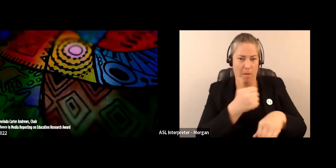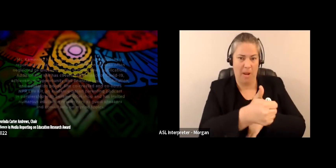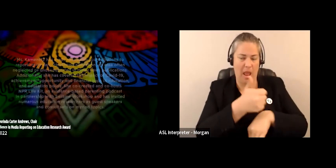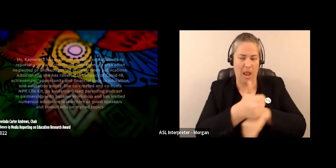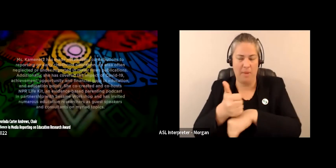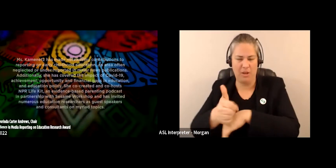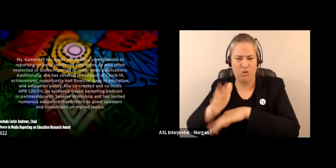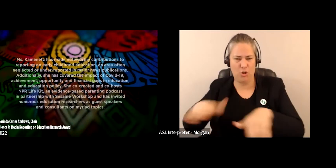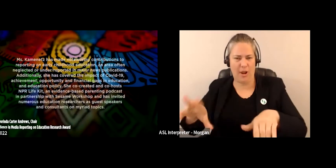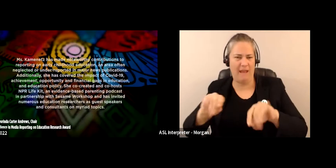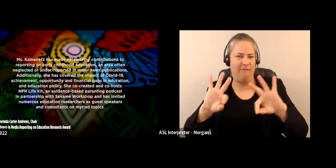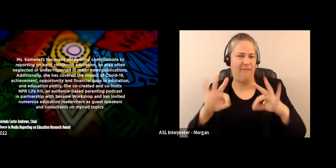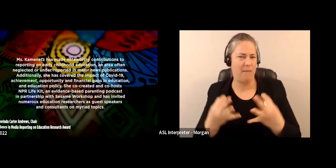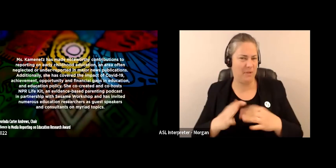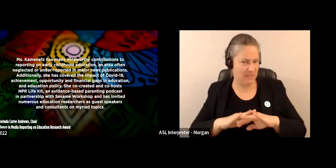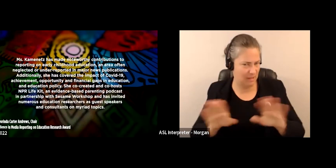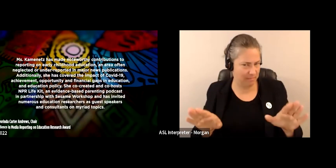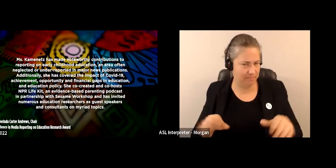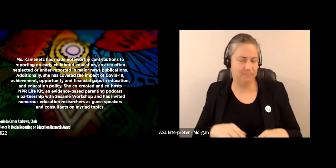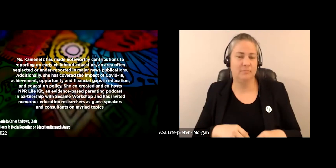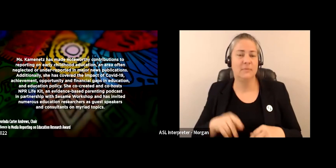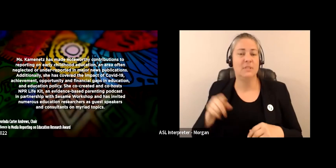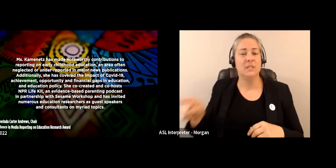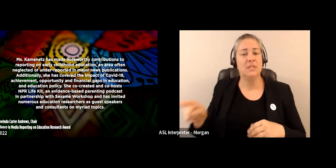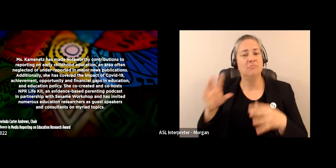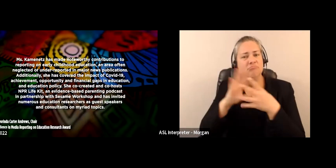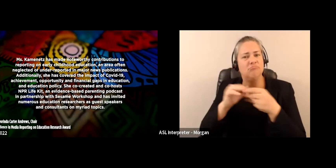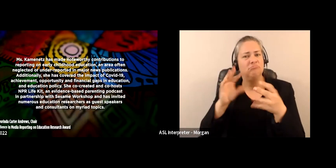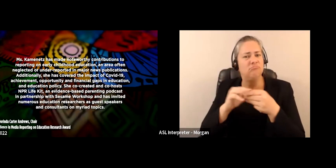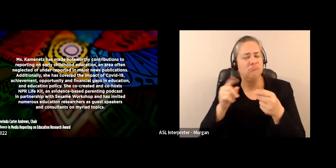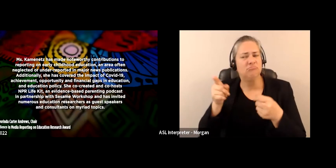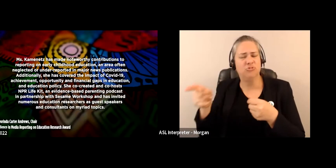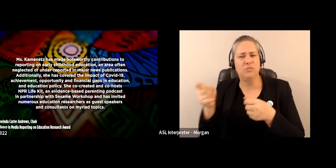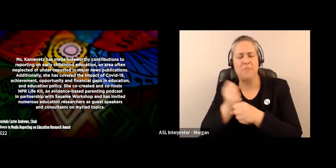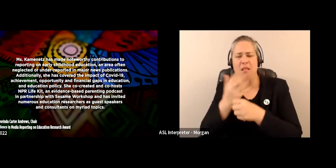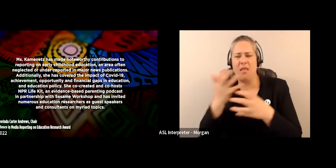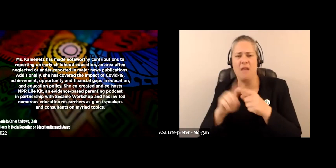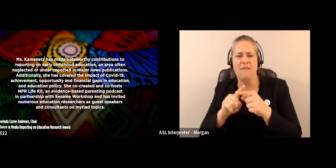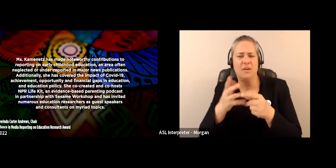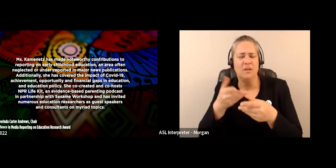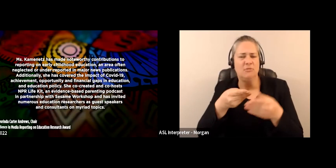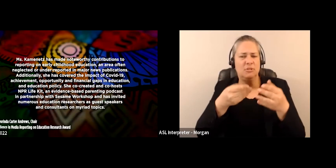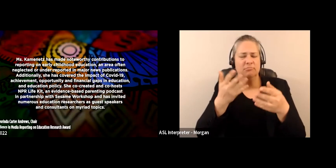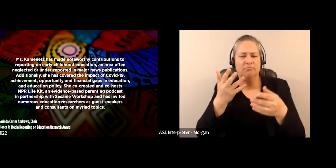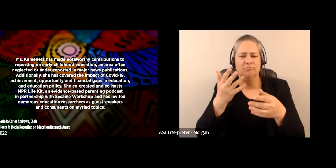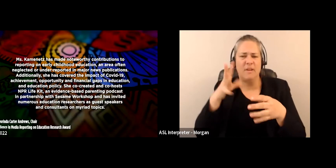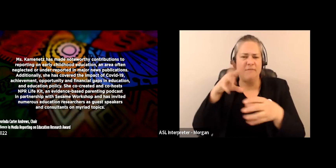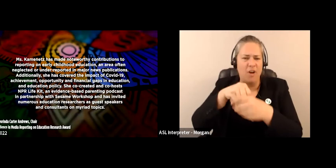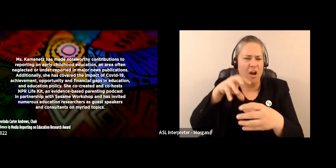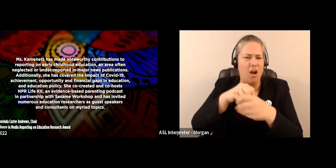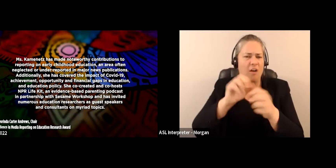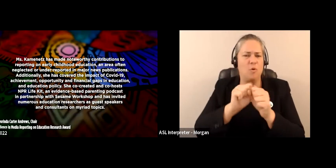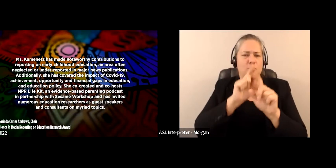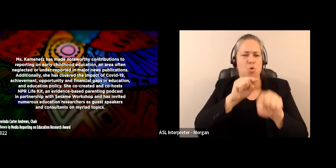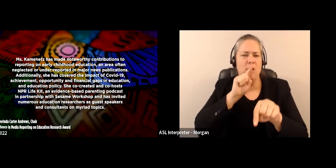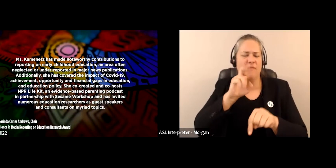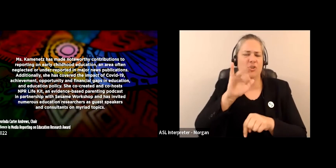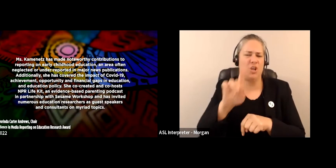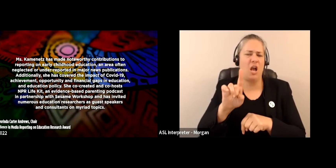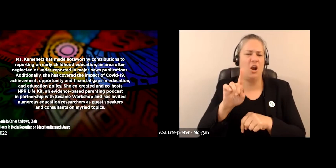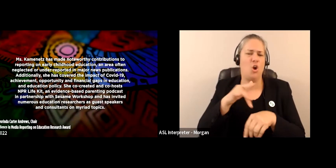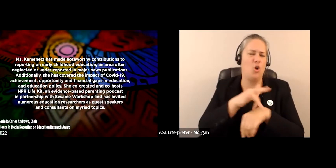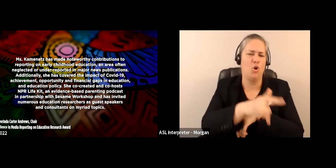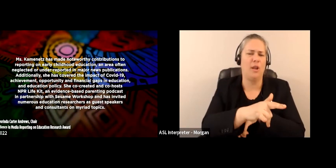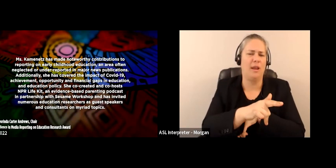families. Ms. Kamenetz has made noteworthy contributions to reporting on early childhood education,